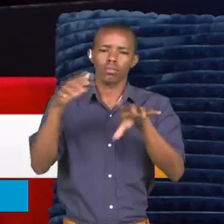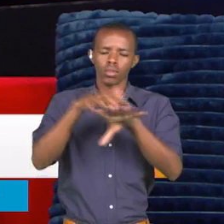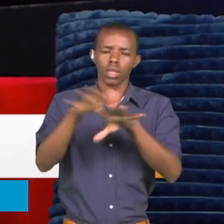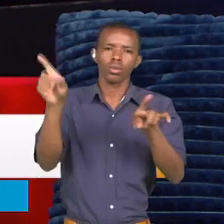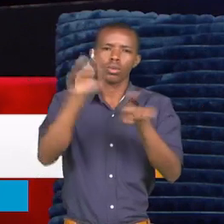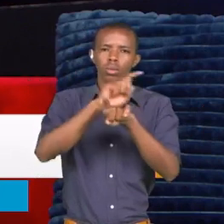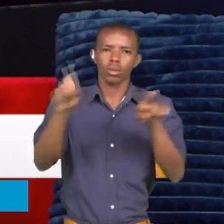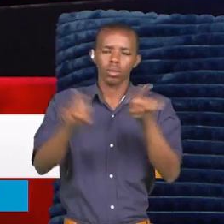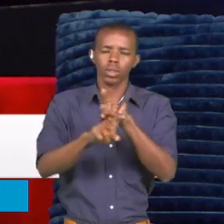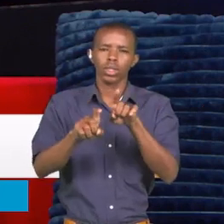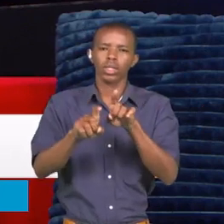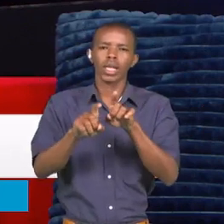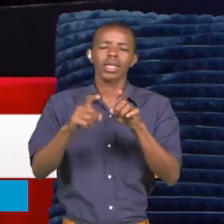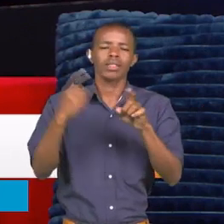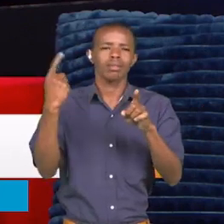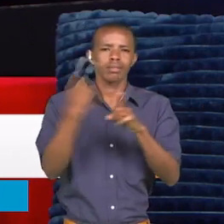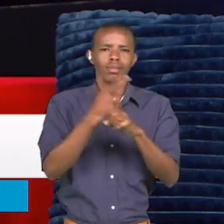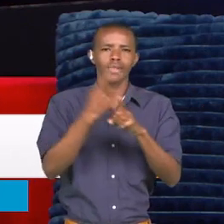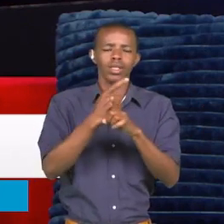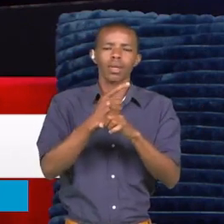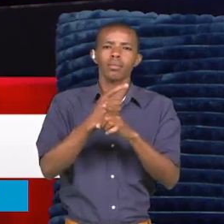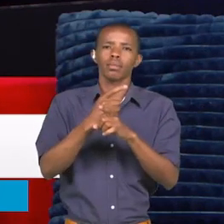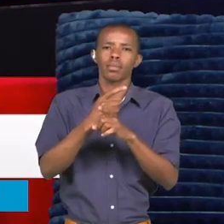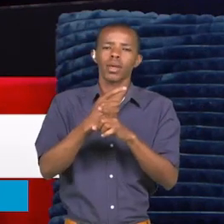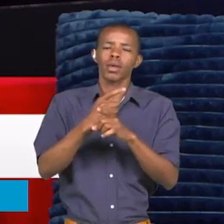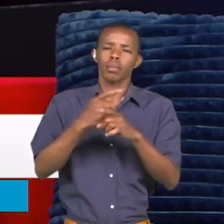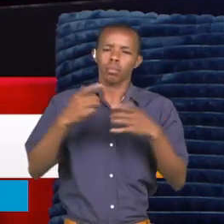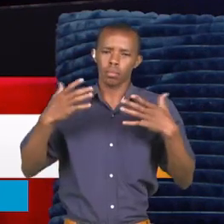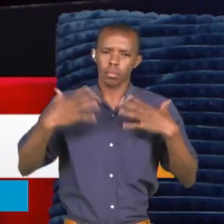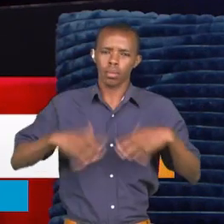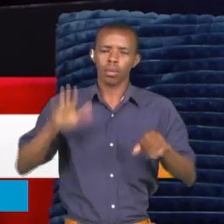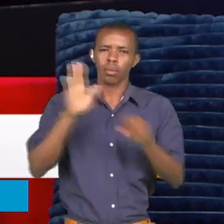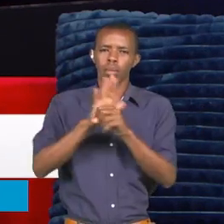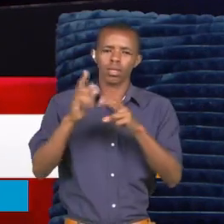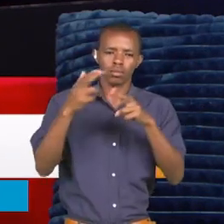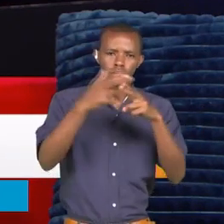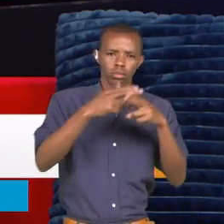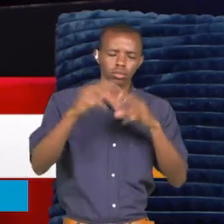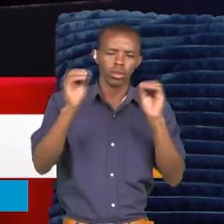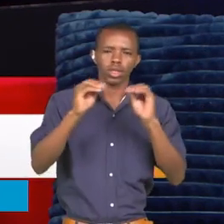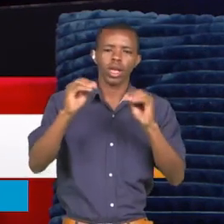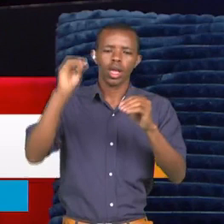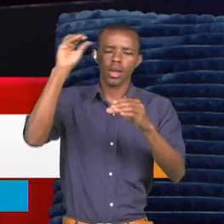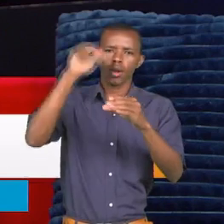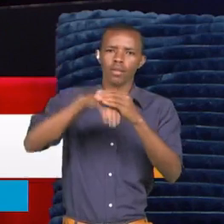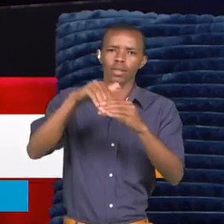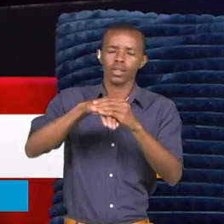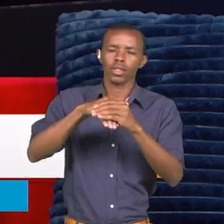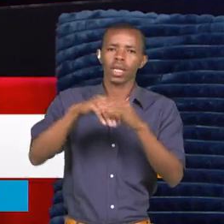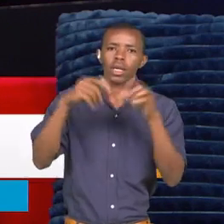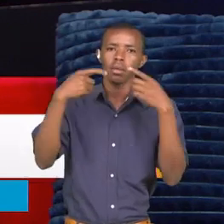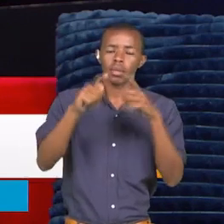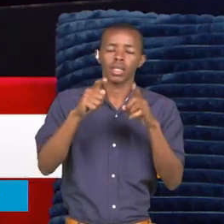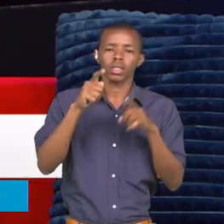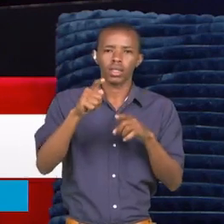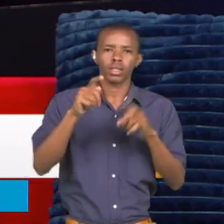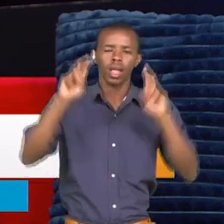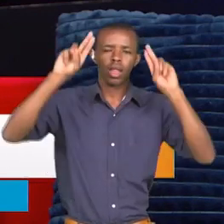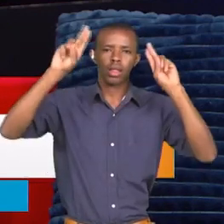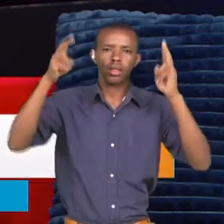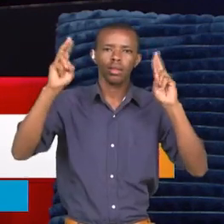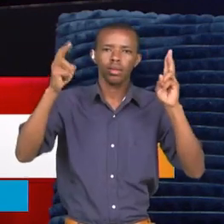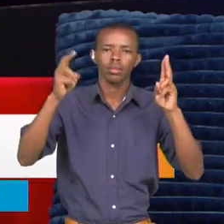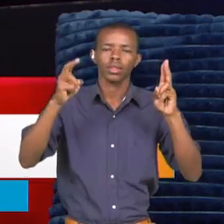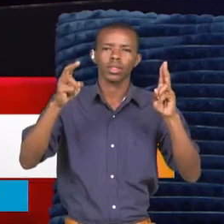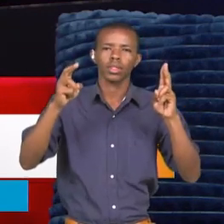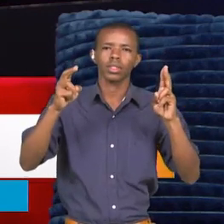it's a multi-billion industry, which not so many people are keen to get kind of now invest in. But this year's theme is actually now